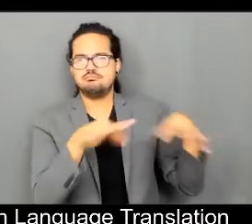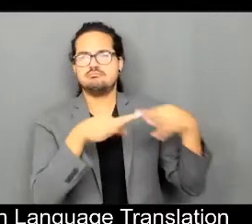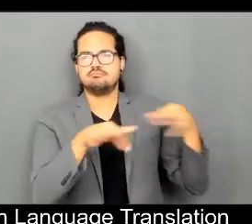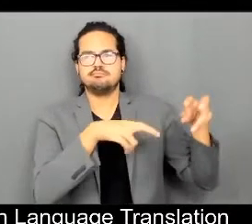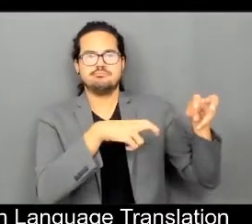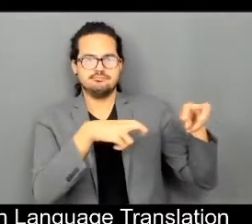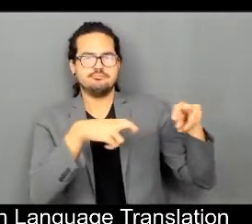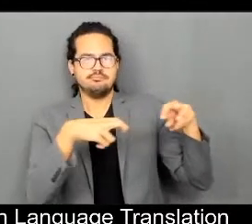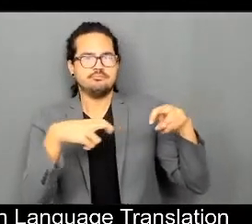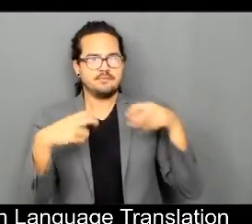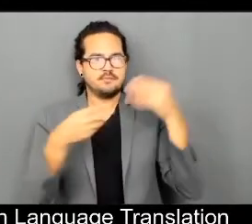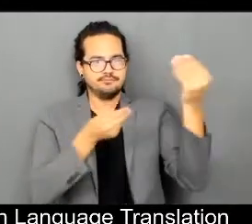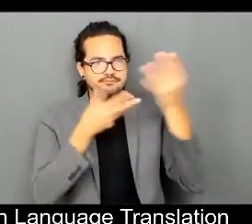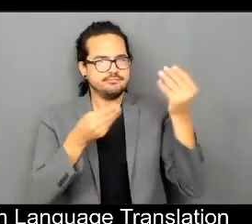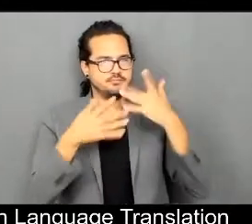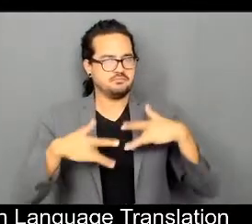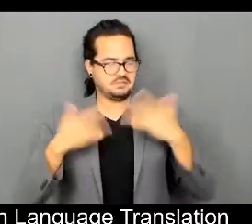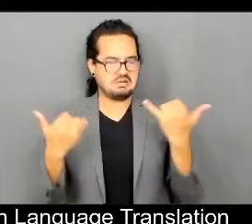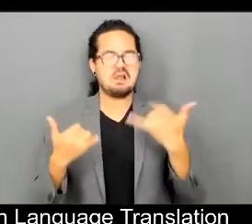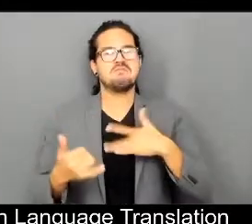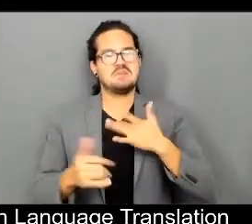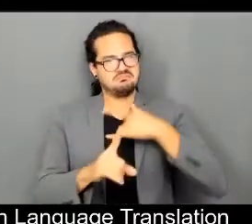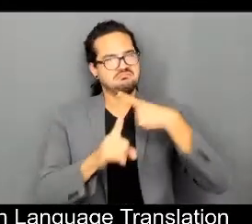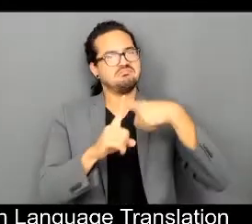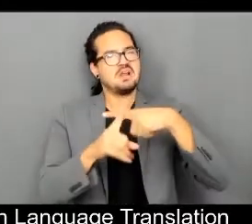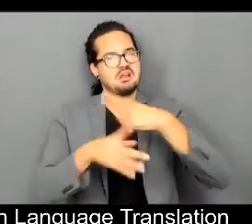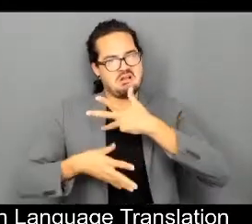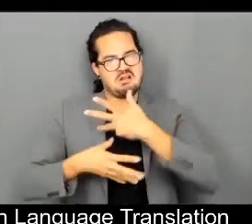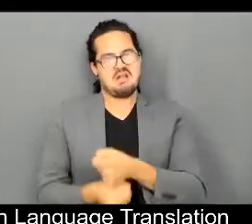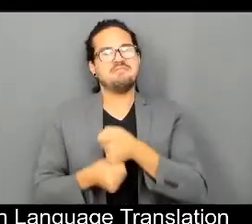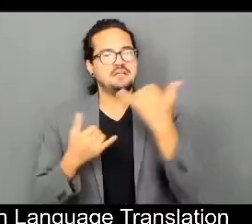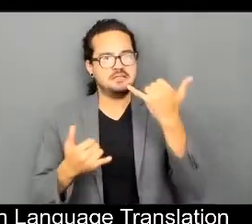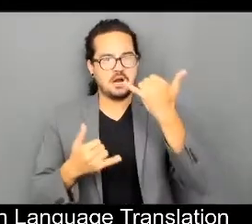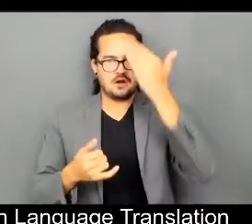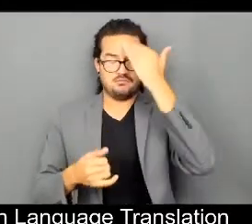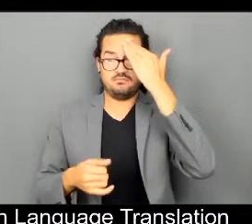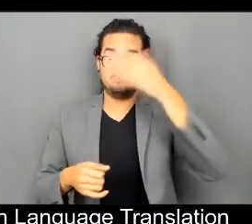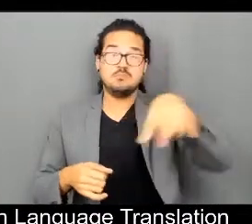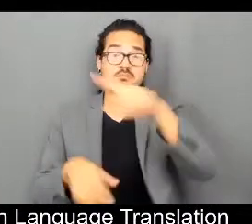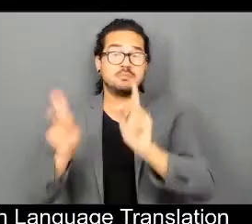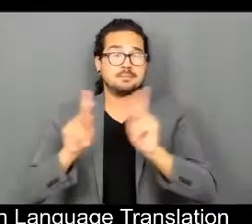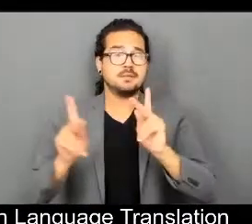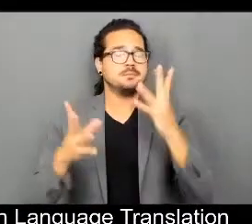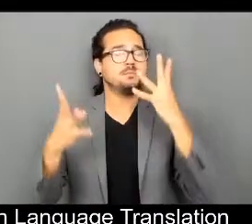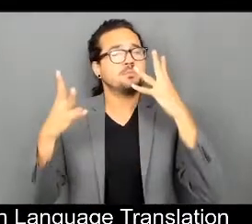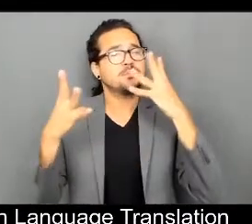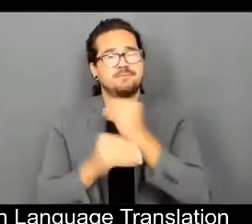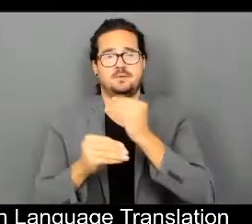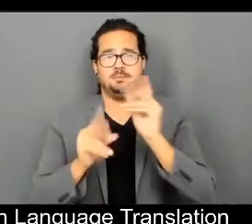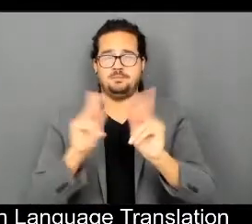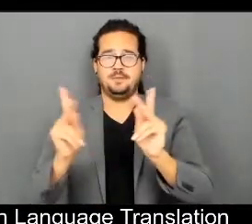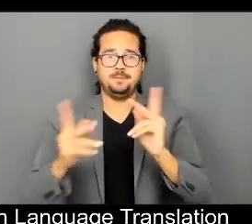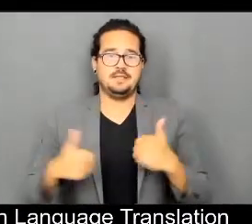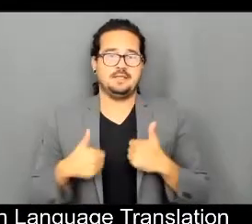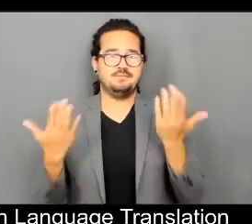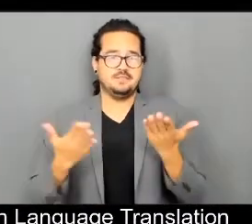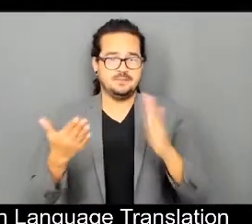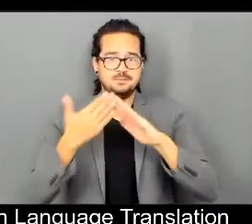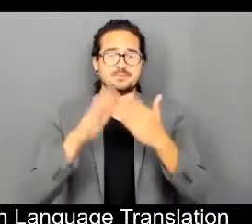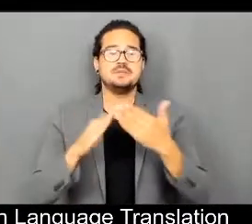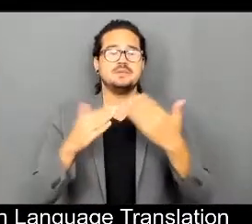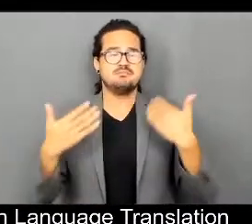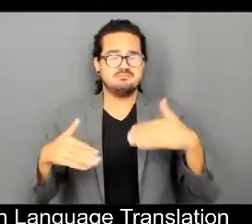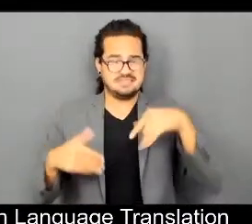to know just a beautiful location, and glad to be here. So thank you, and we'll talk